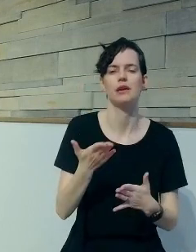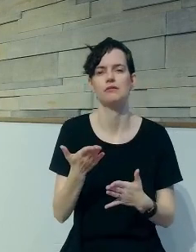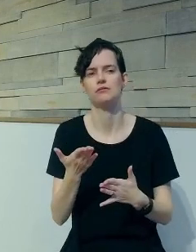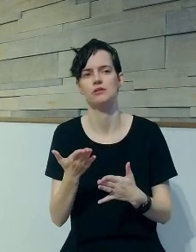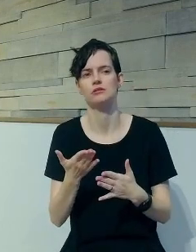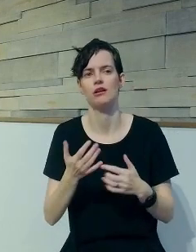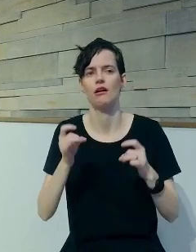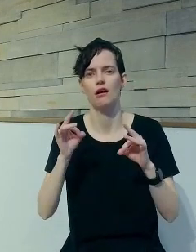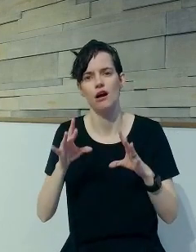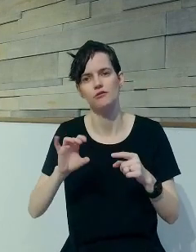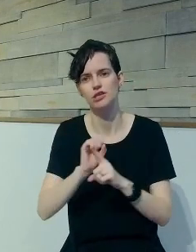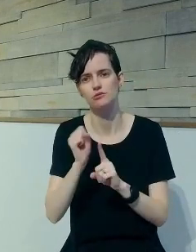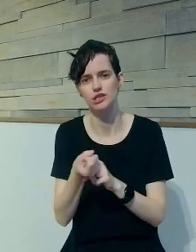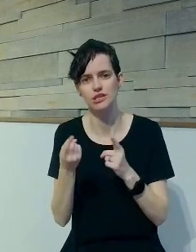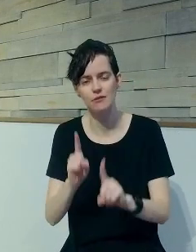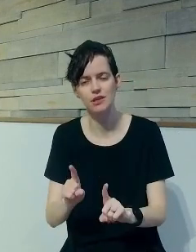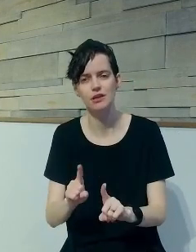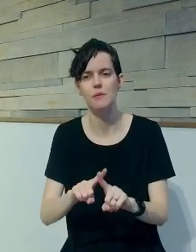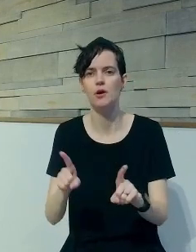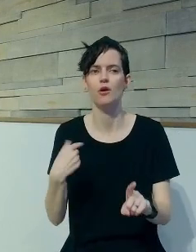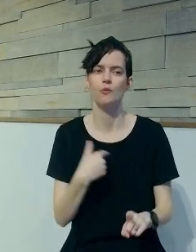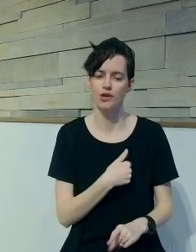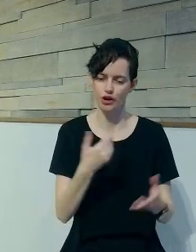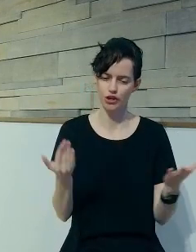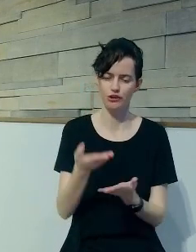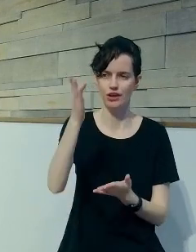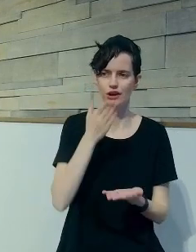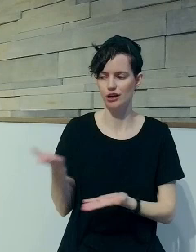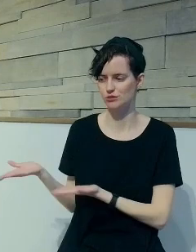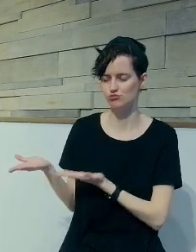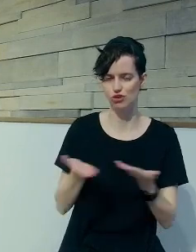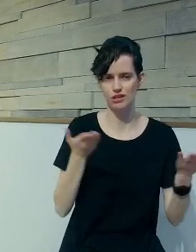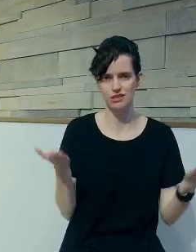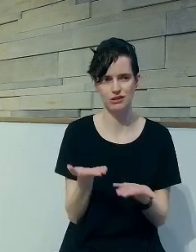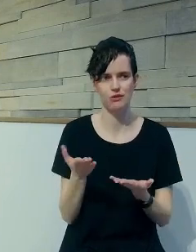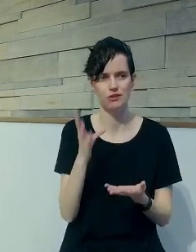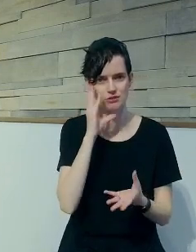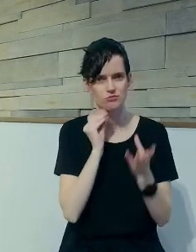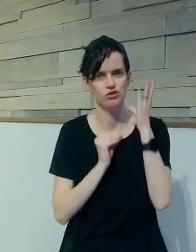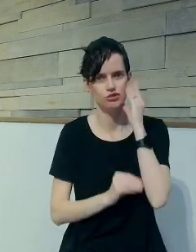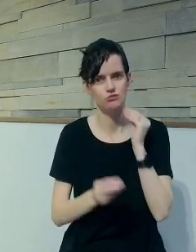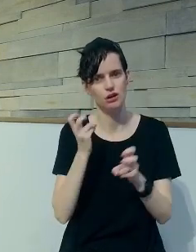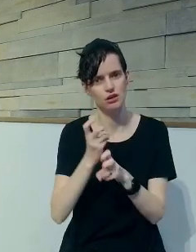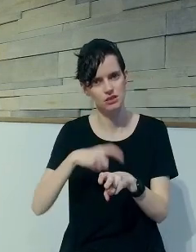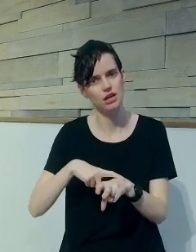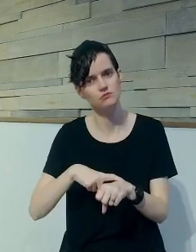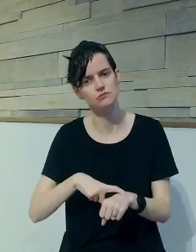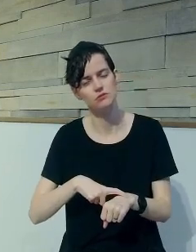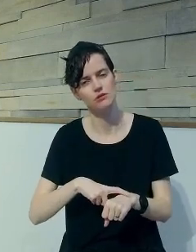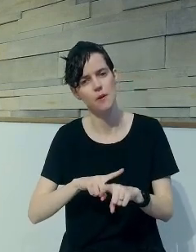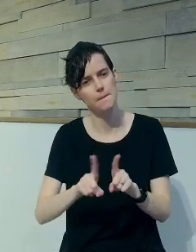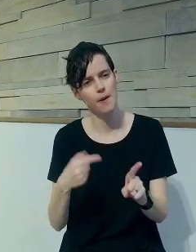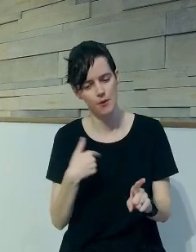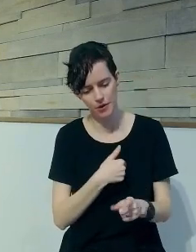have some more tragic situations. But we're here and God has brought us safely here and we've gone through some tough times. But